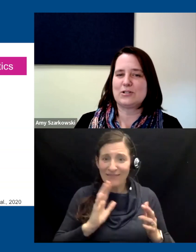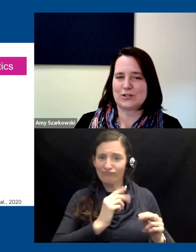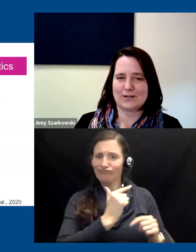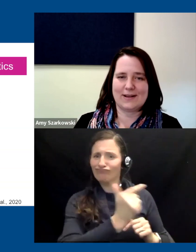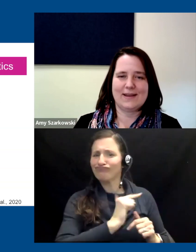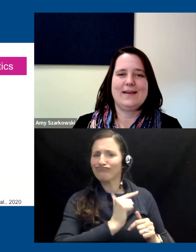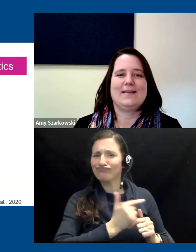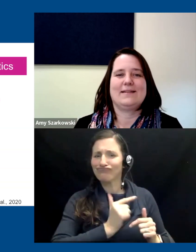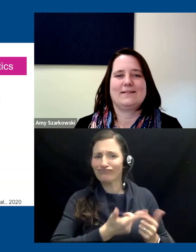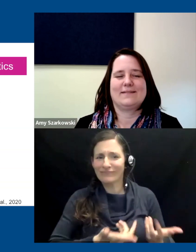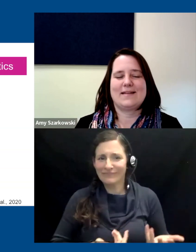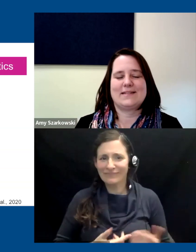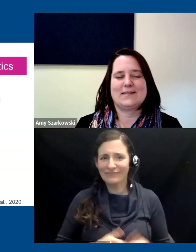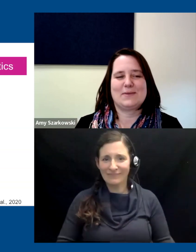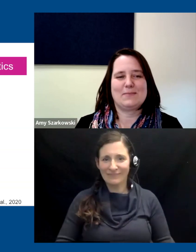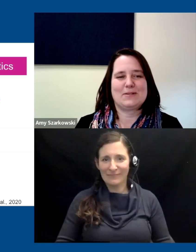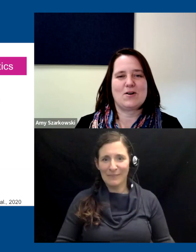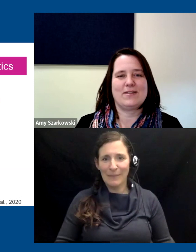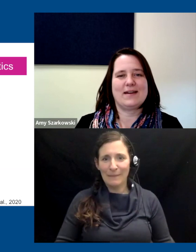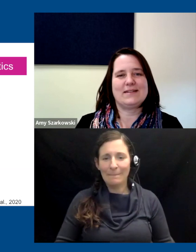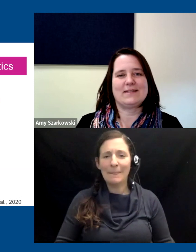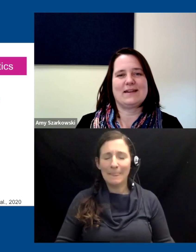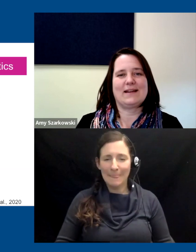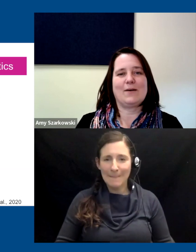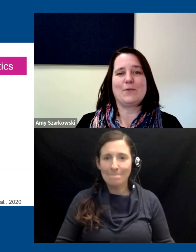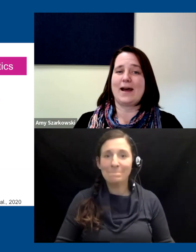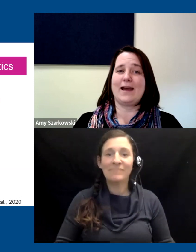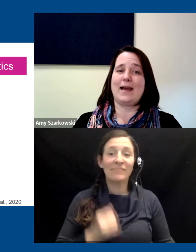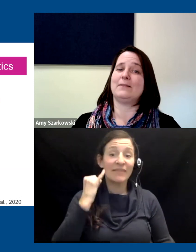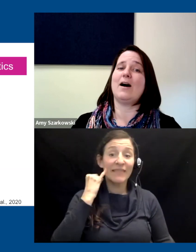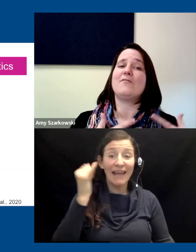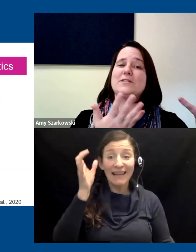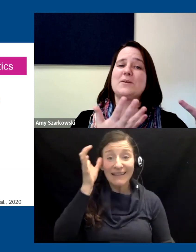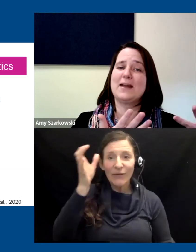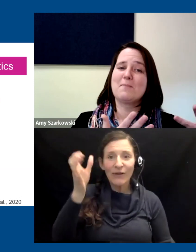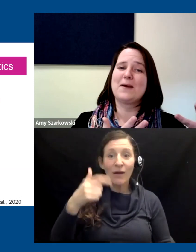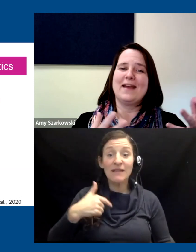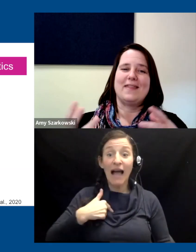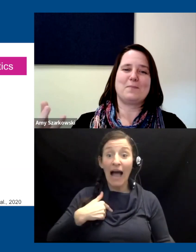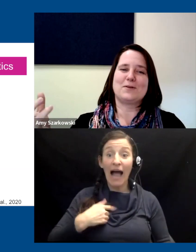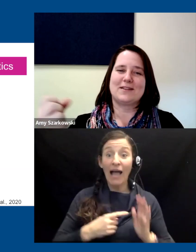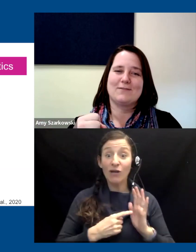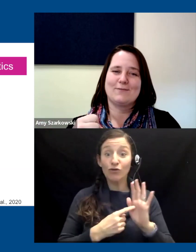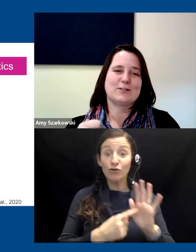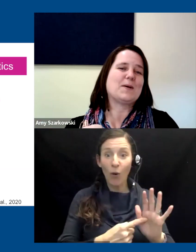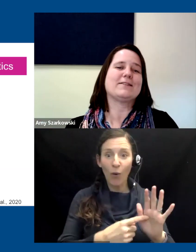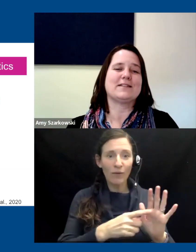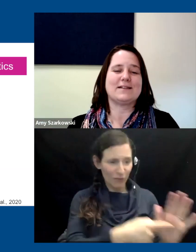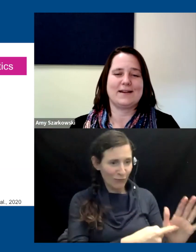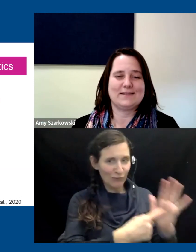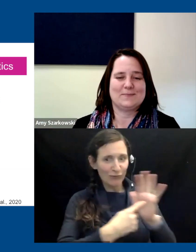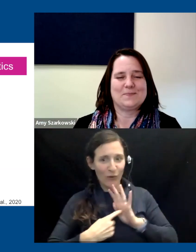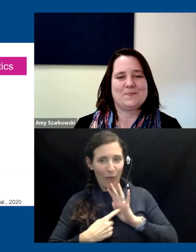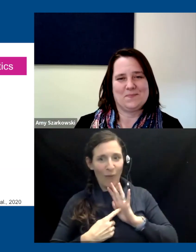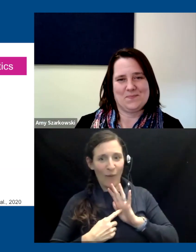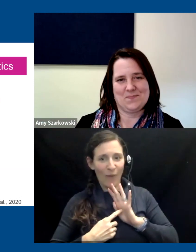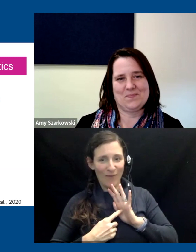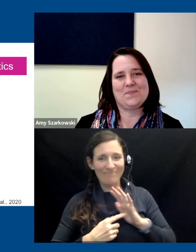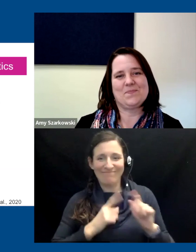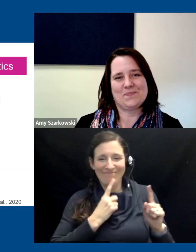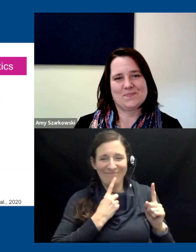and return, as it's sometimes called, the idea that when I offer something up, that person responds in kind.